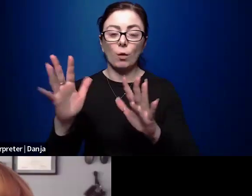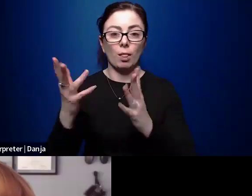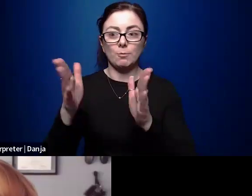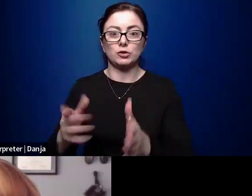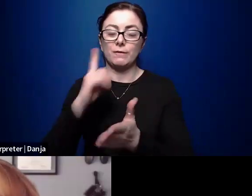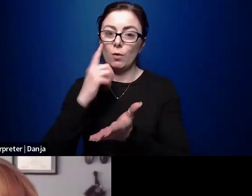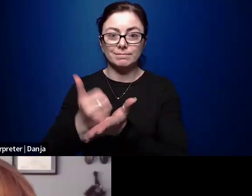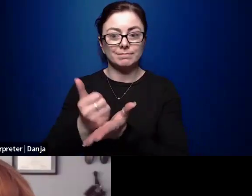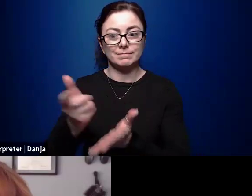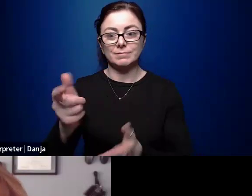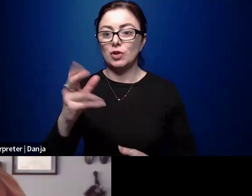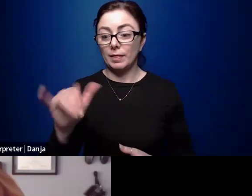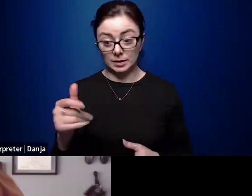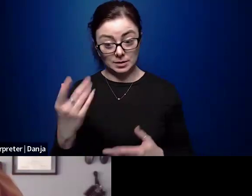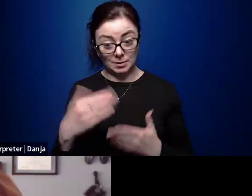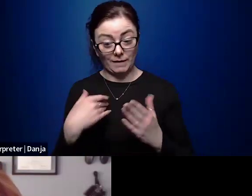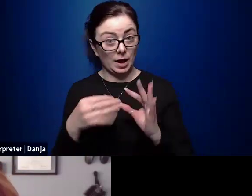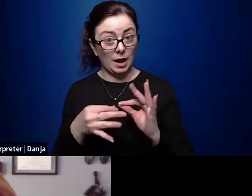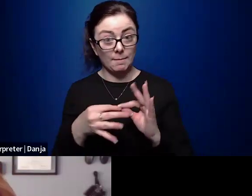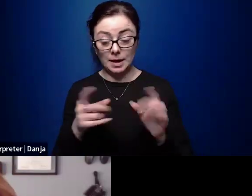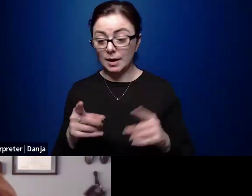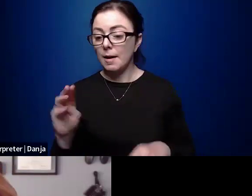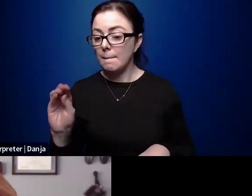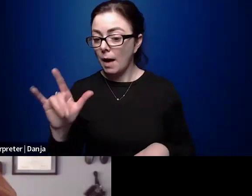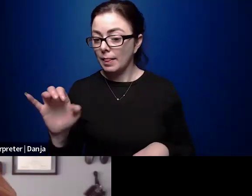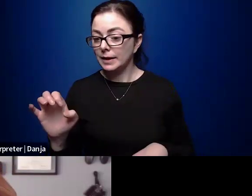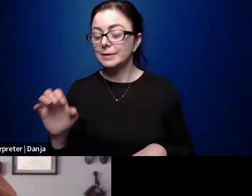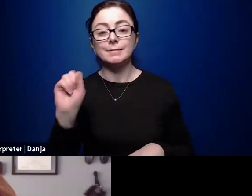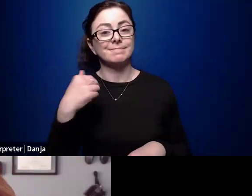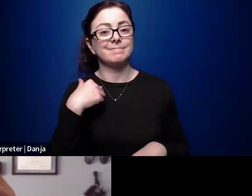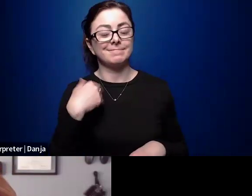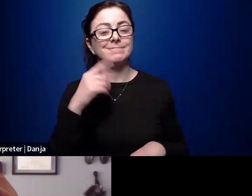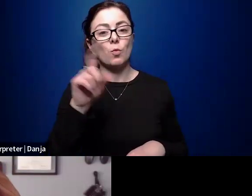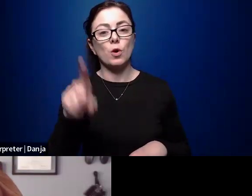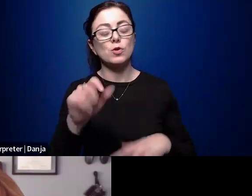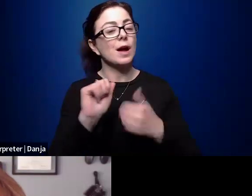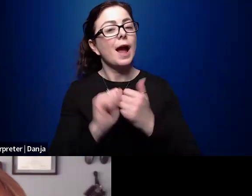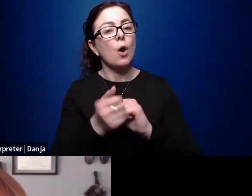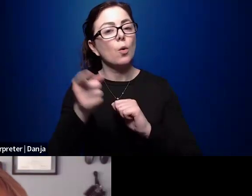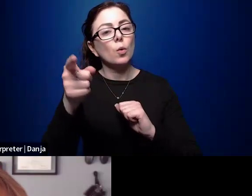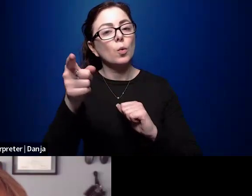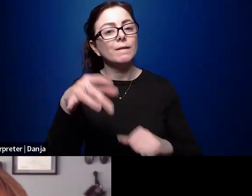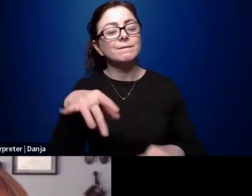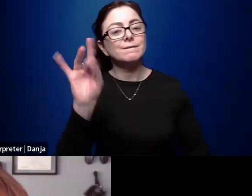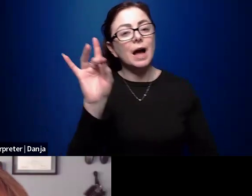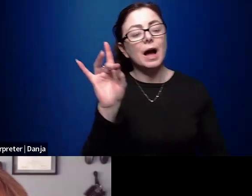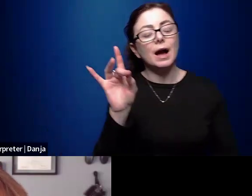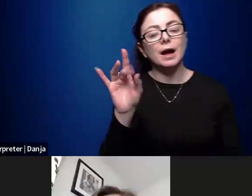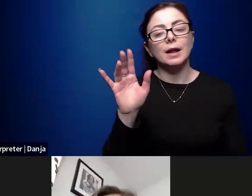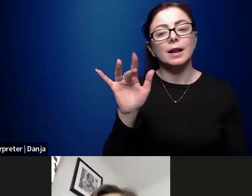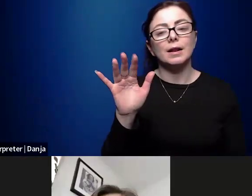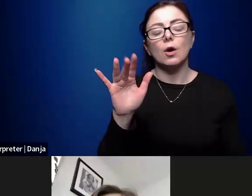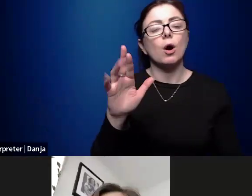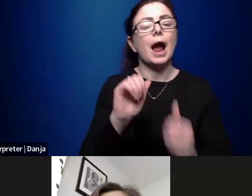have a comment from someone else? Molly. I have a question. Yeah. How do you find or how do you apply